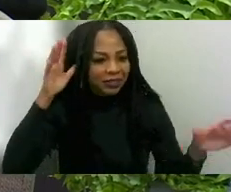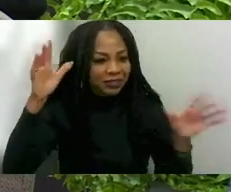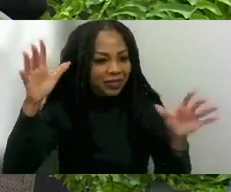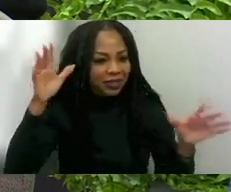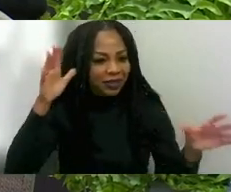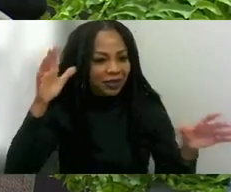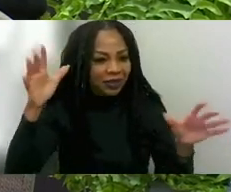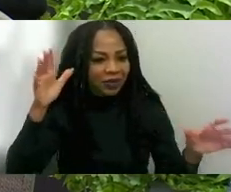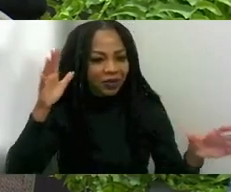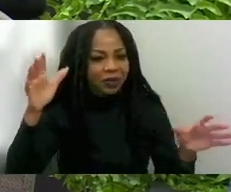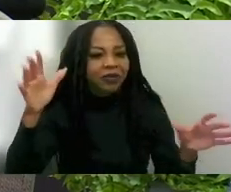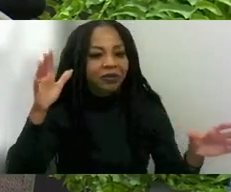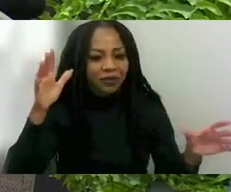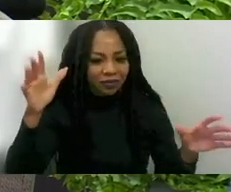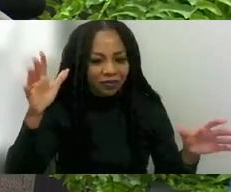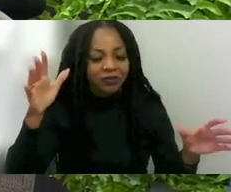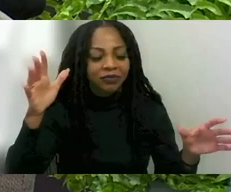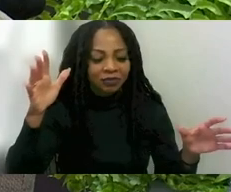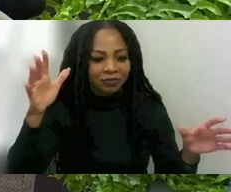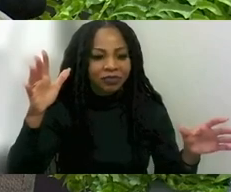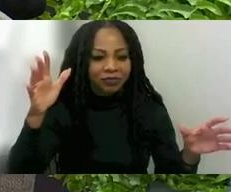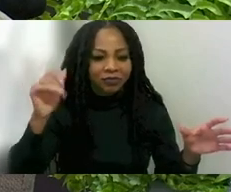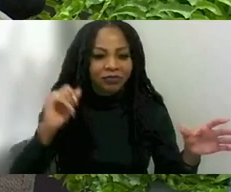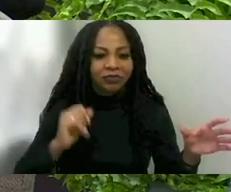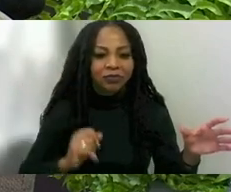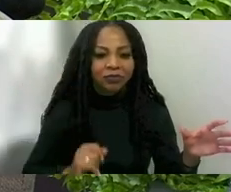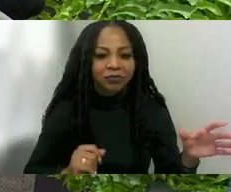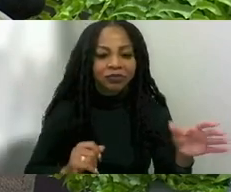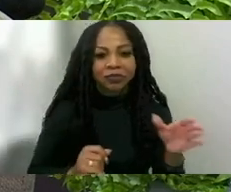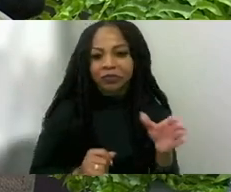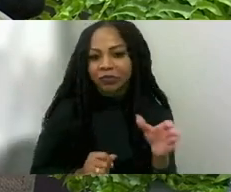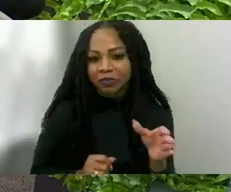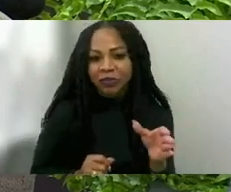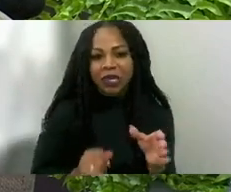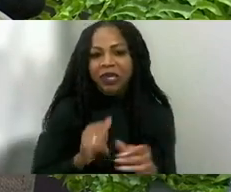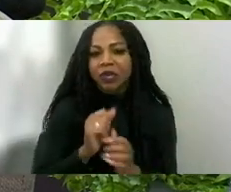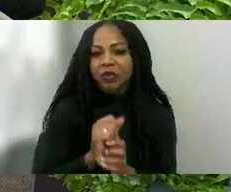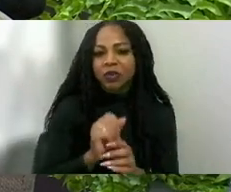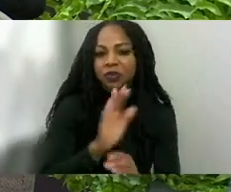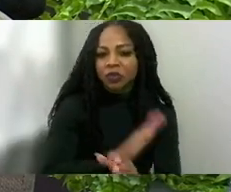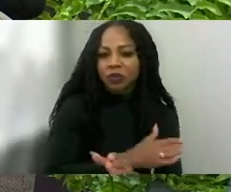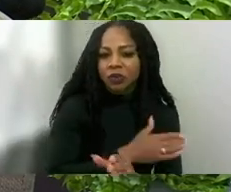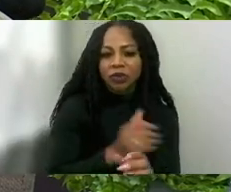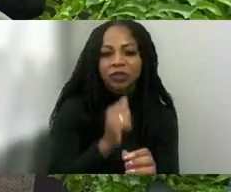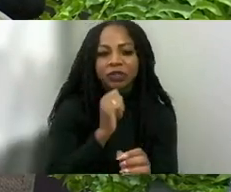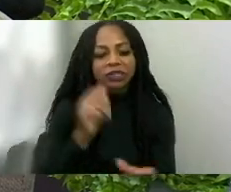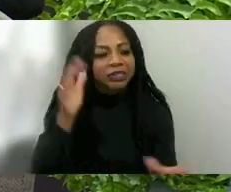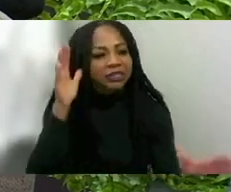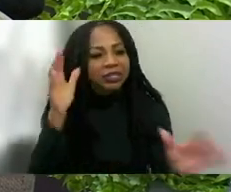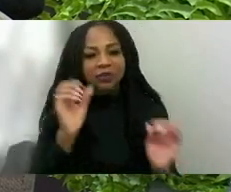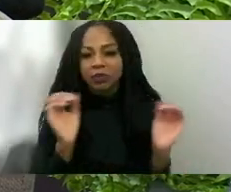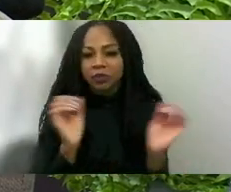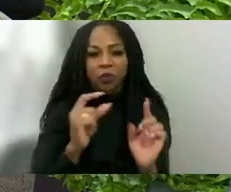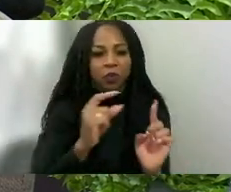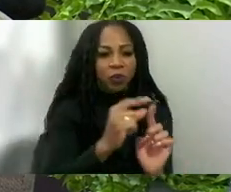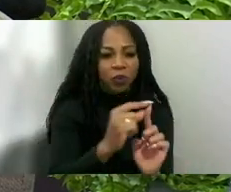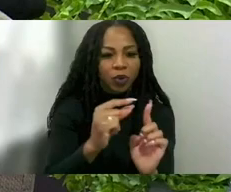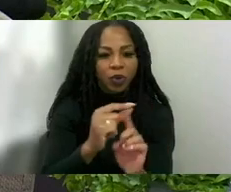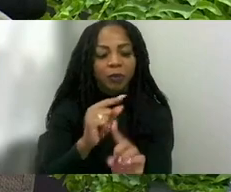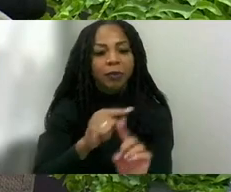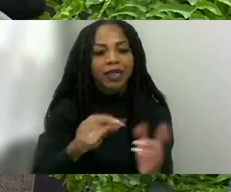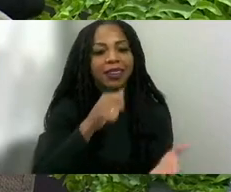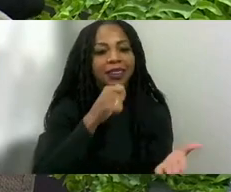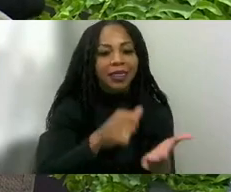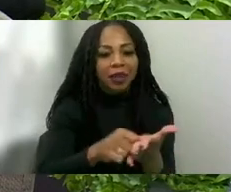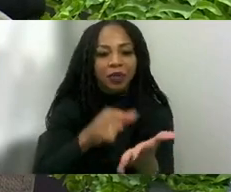we call syllabic songs. Mm-hmm. There's not a word. They are sounds of different letters